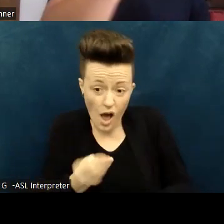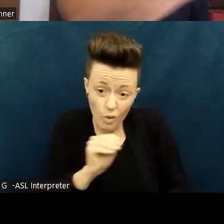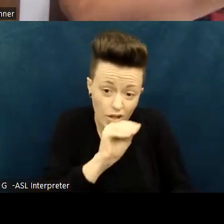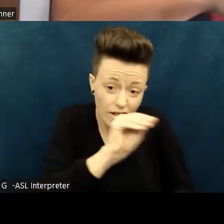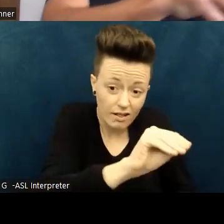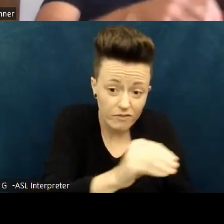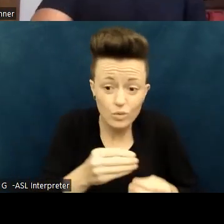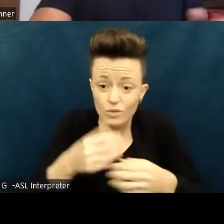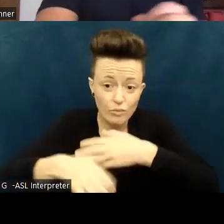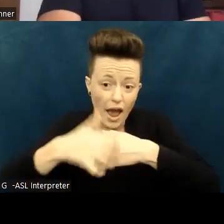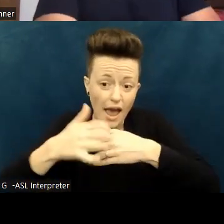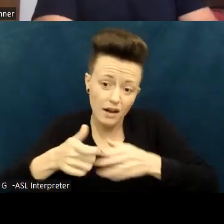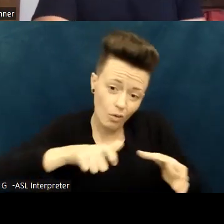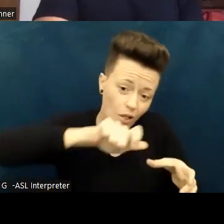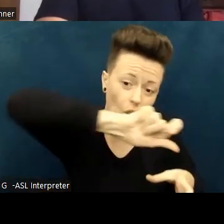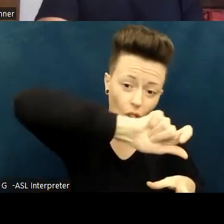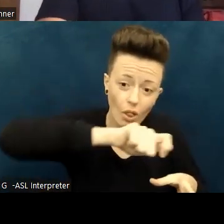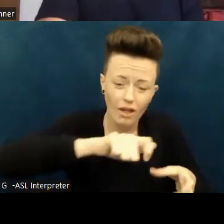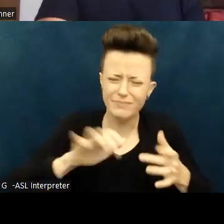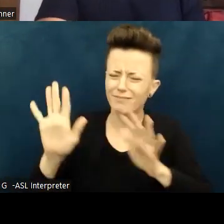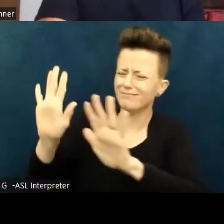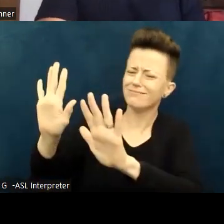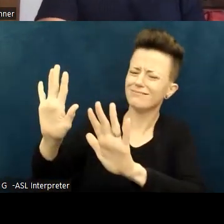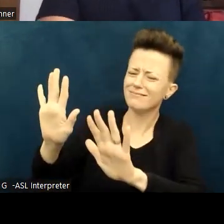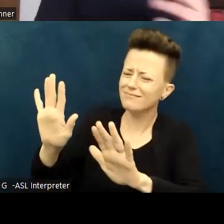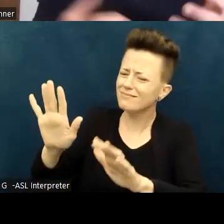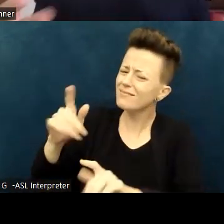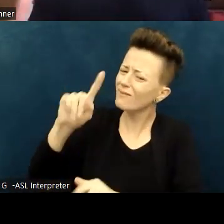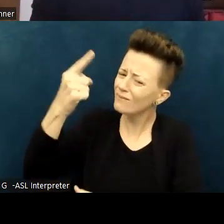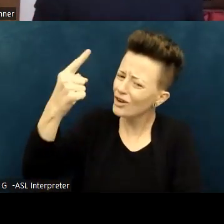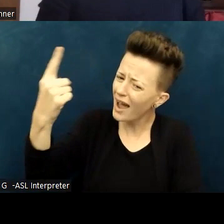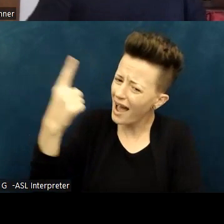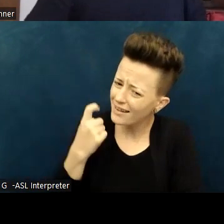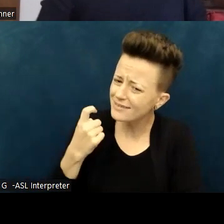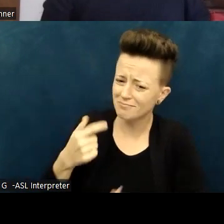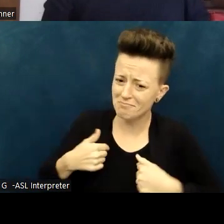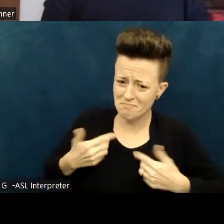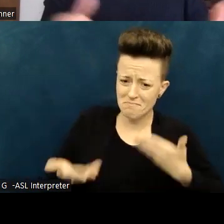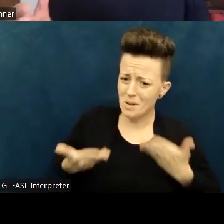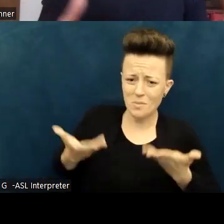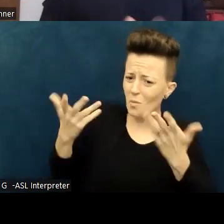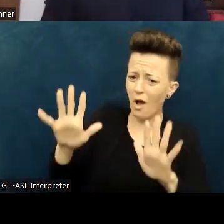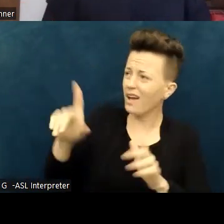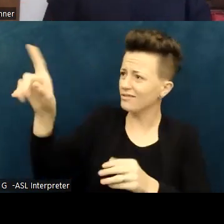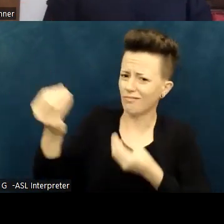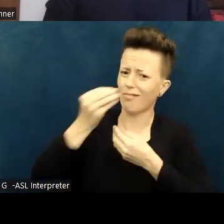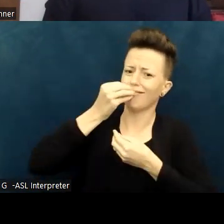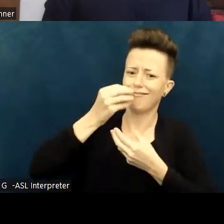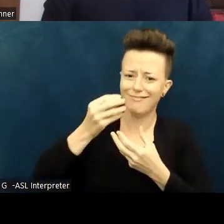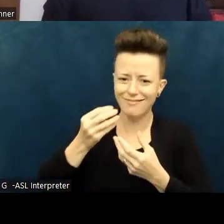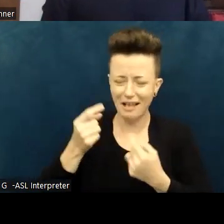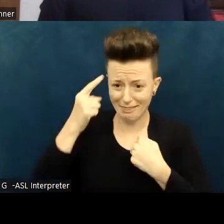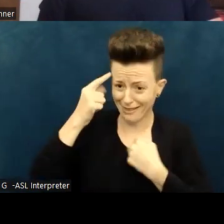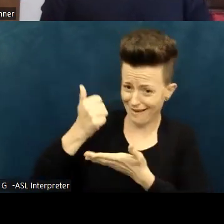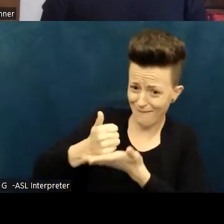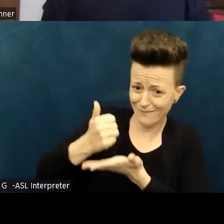mouths and pouring drinks into their mouths without asking if they want to participate in communion, thinking they've done a good thing.